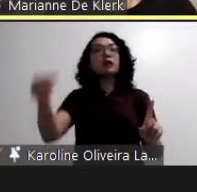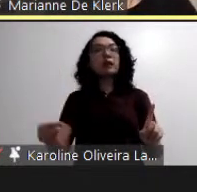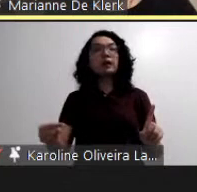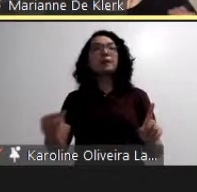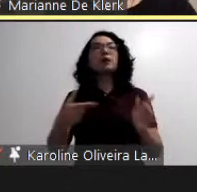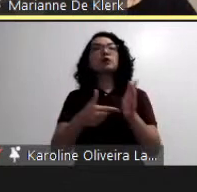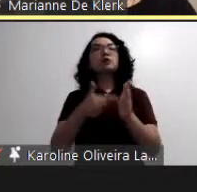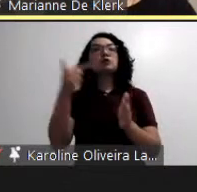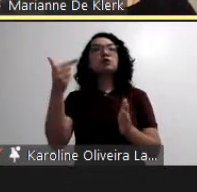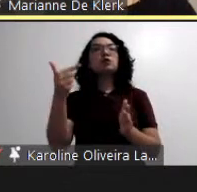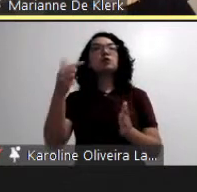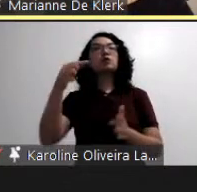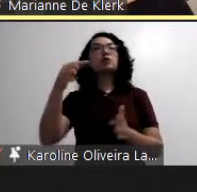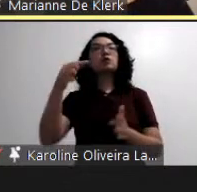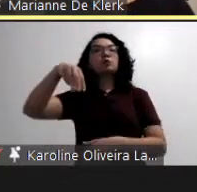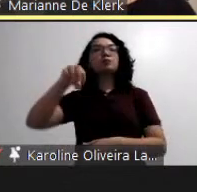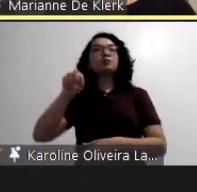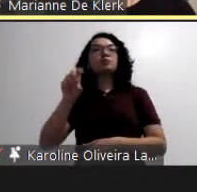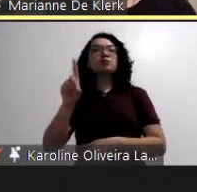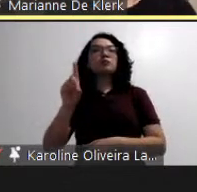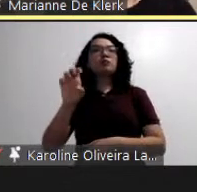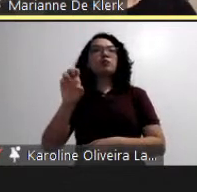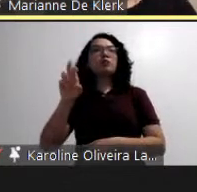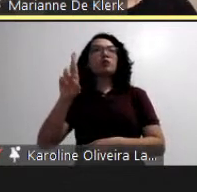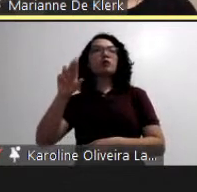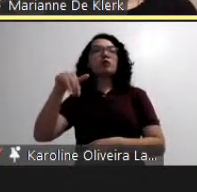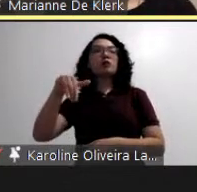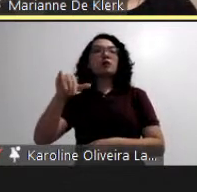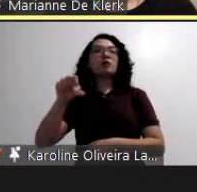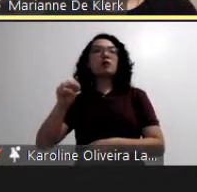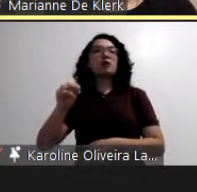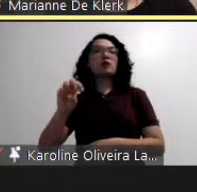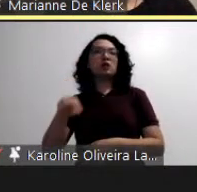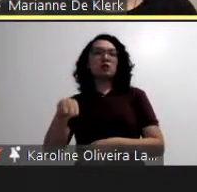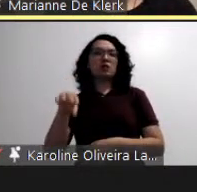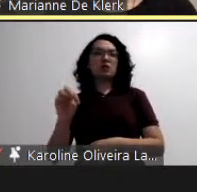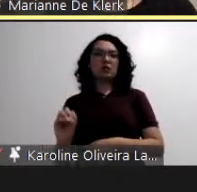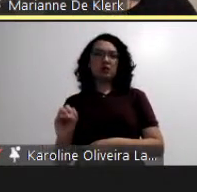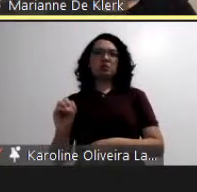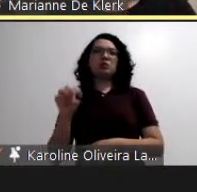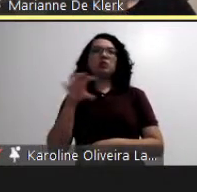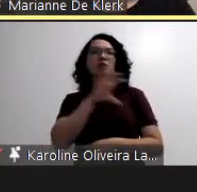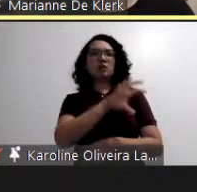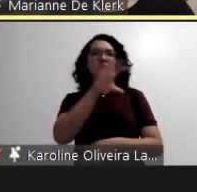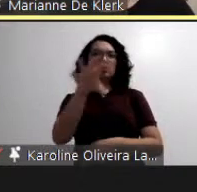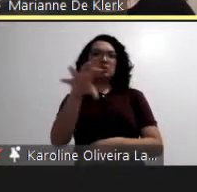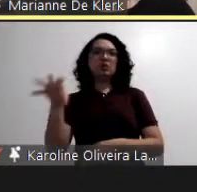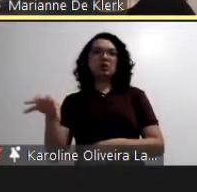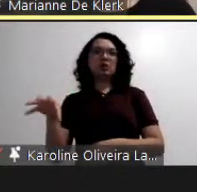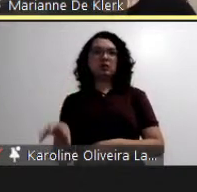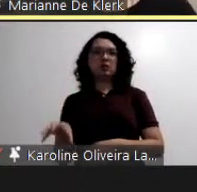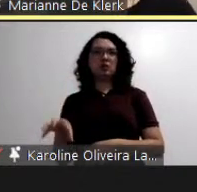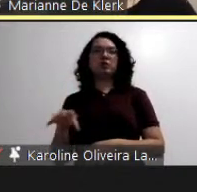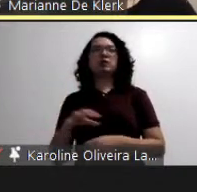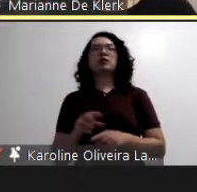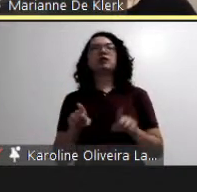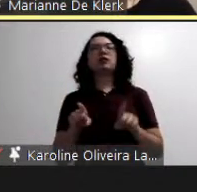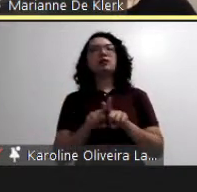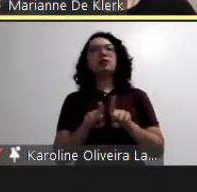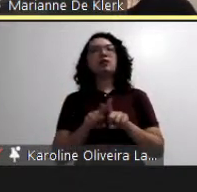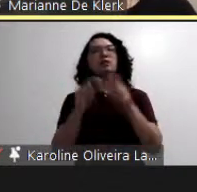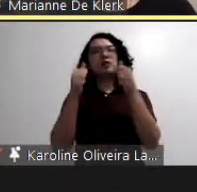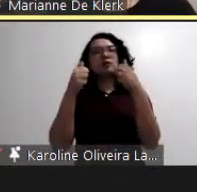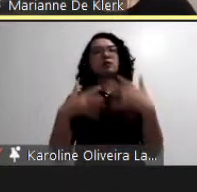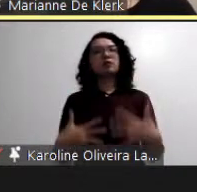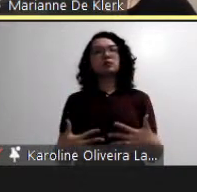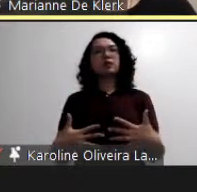regionalism and African influences, and I'm going to use the architecture briefly of Norman Eaton to illustrate that. You can see here his